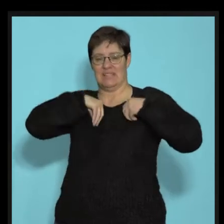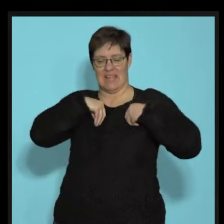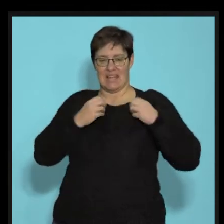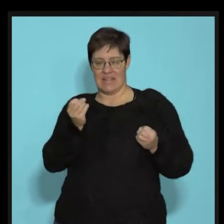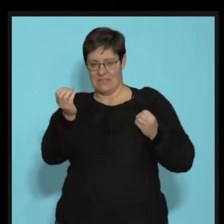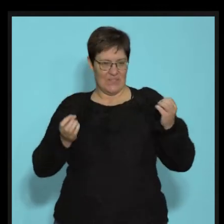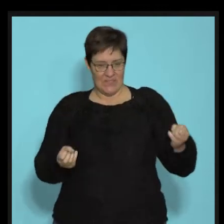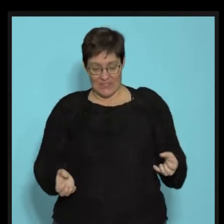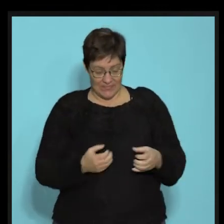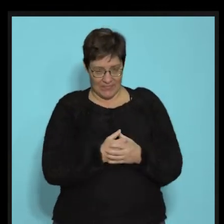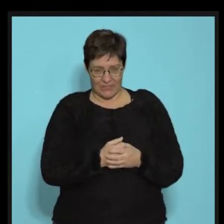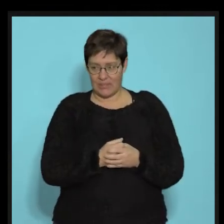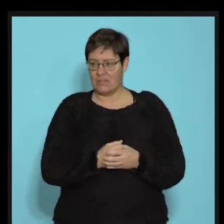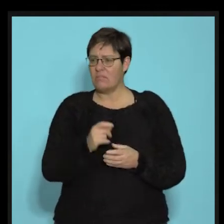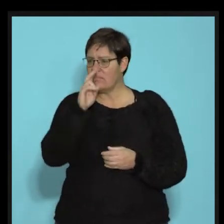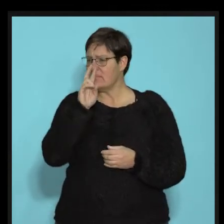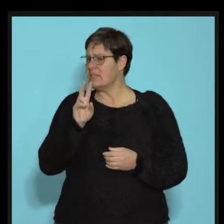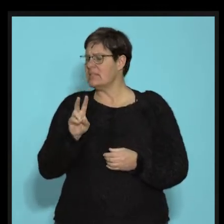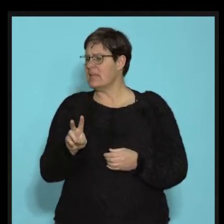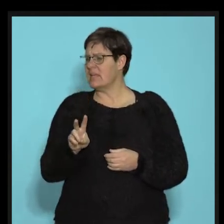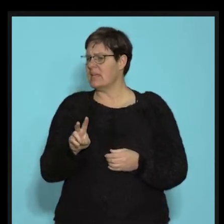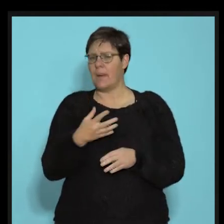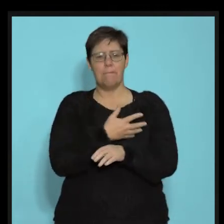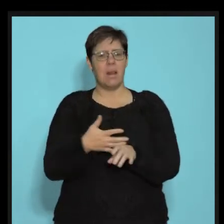notice that there's something here. There's no blood.